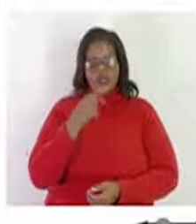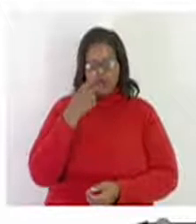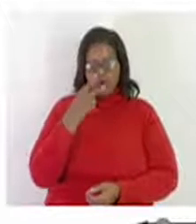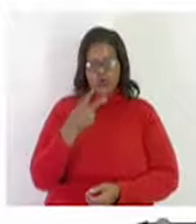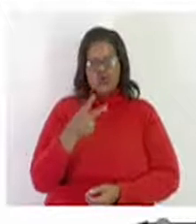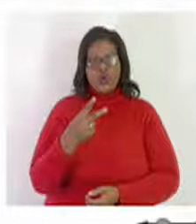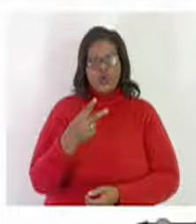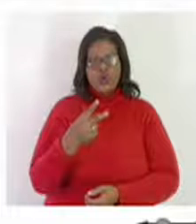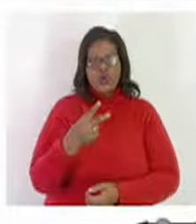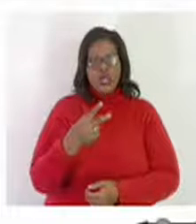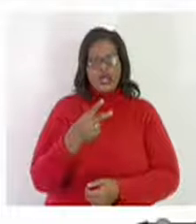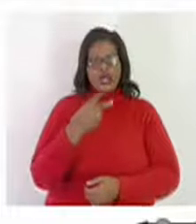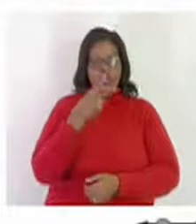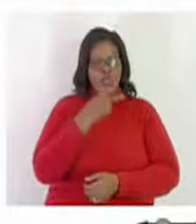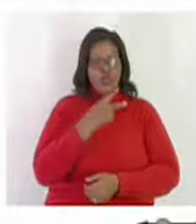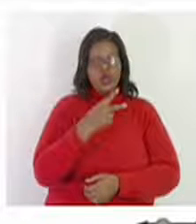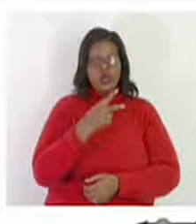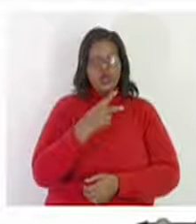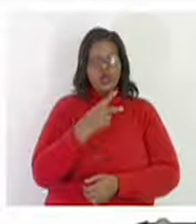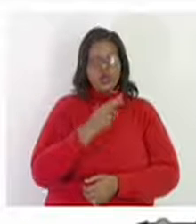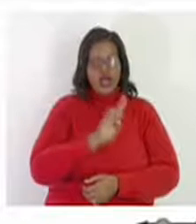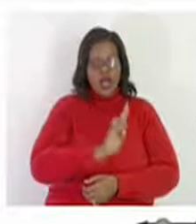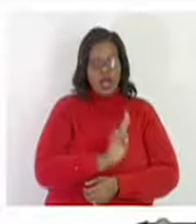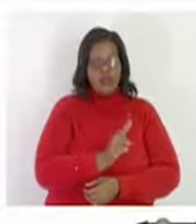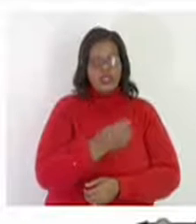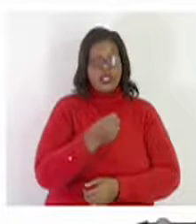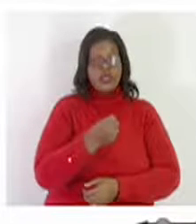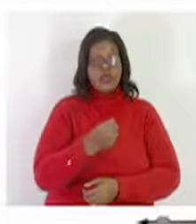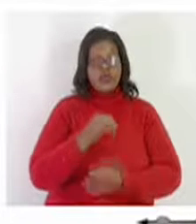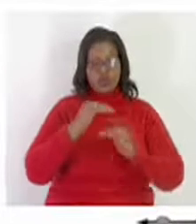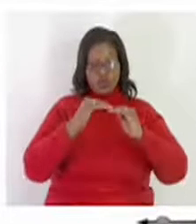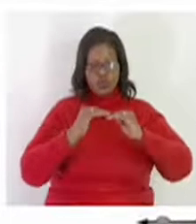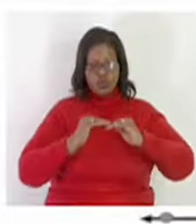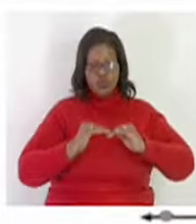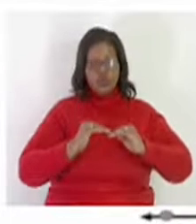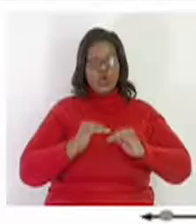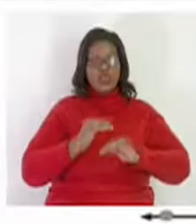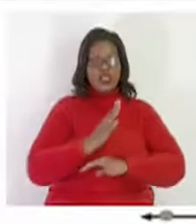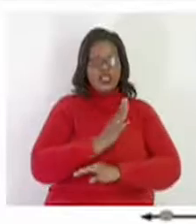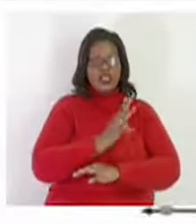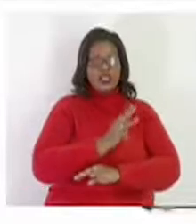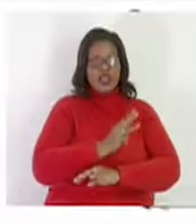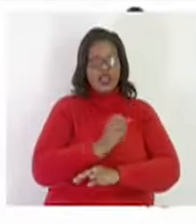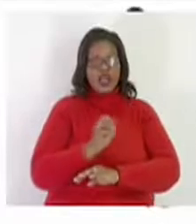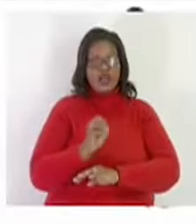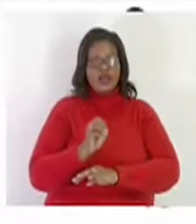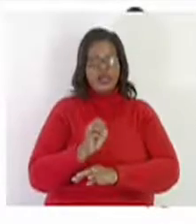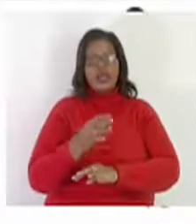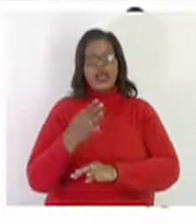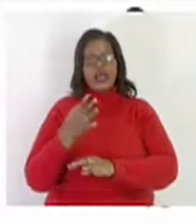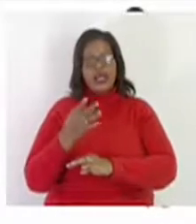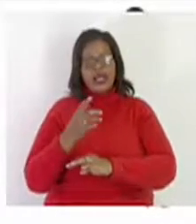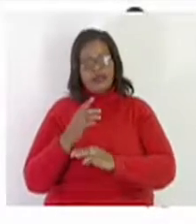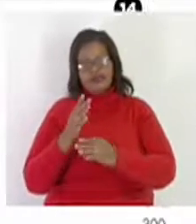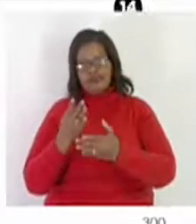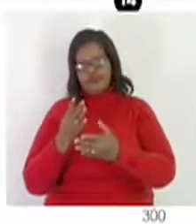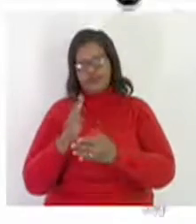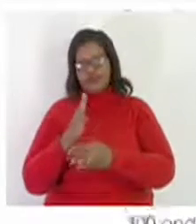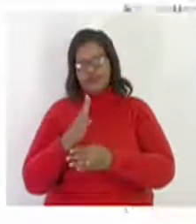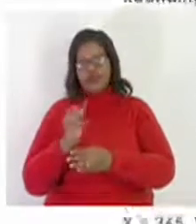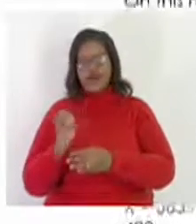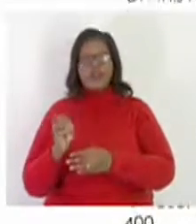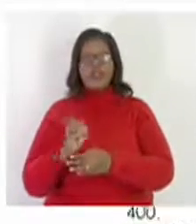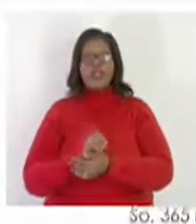the 200s which are given there below is 300 and 400. X is marked